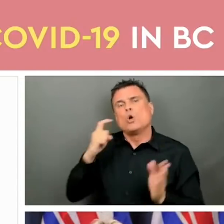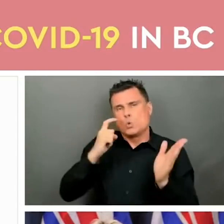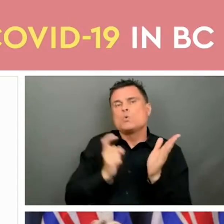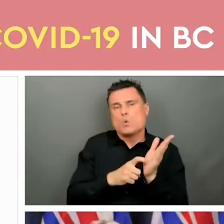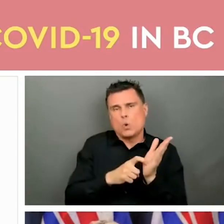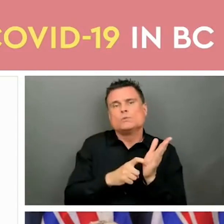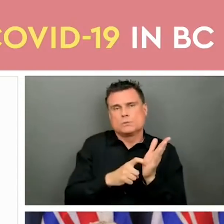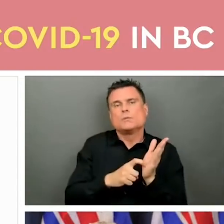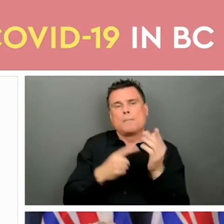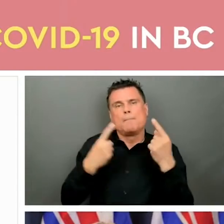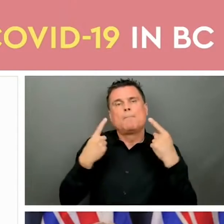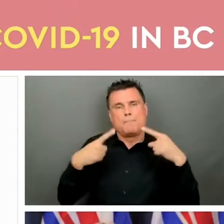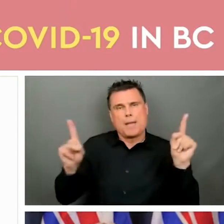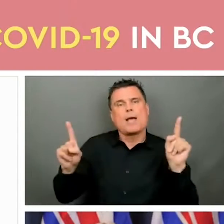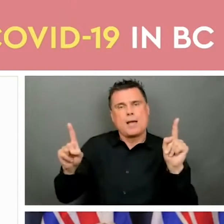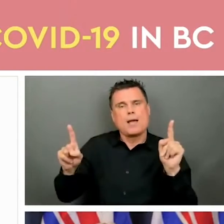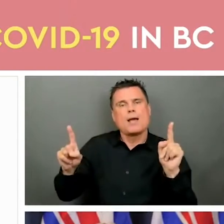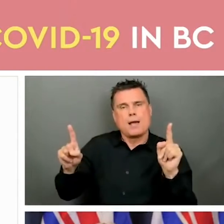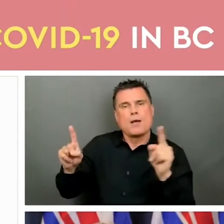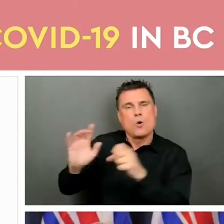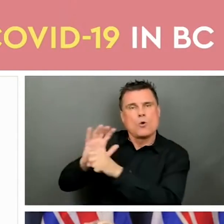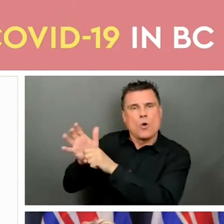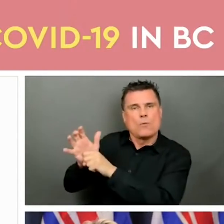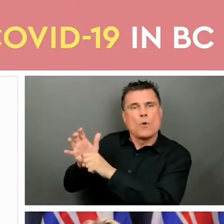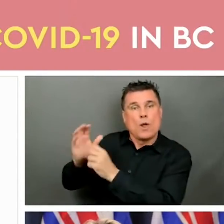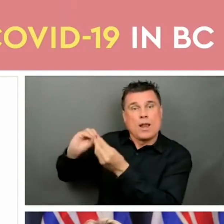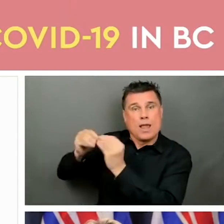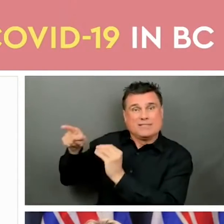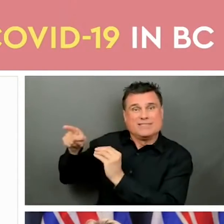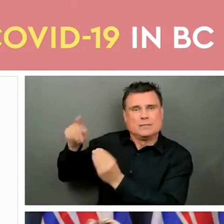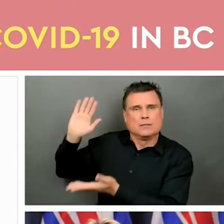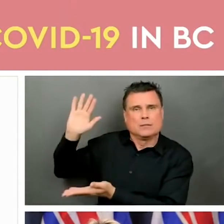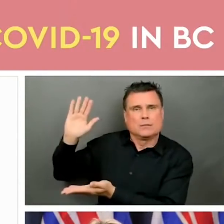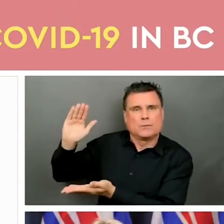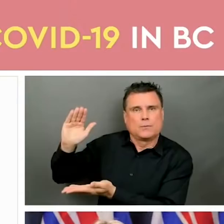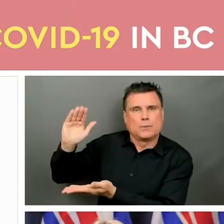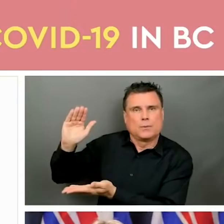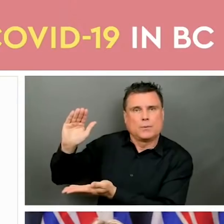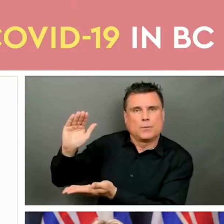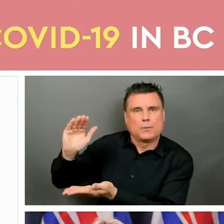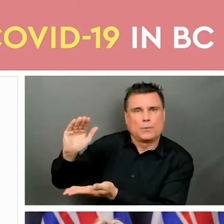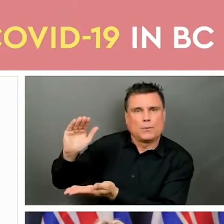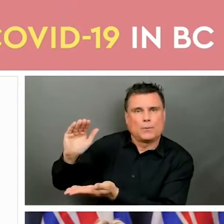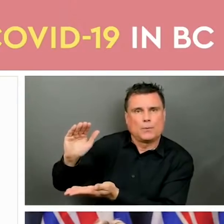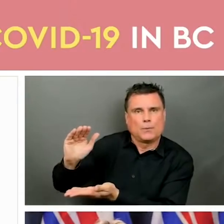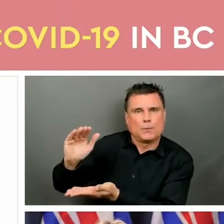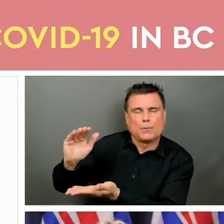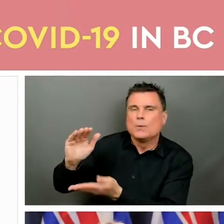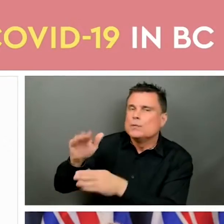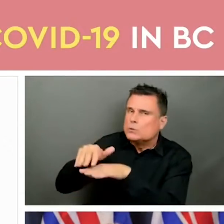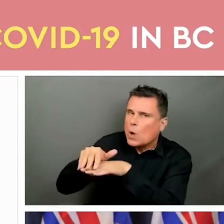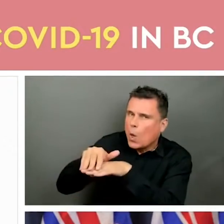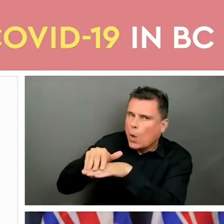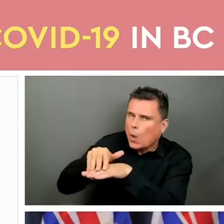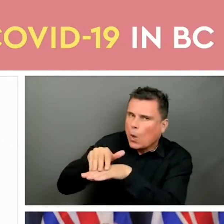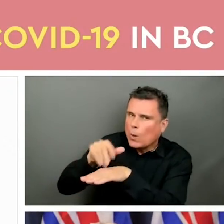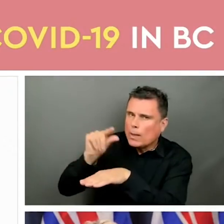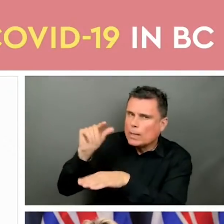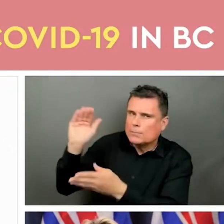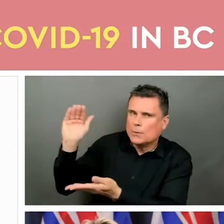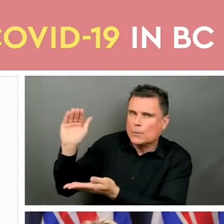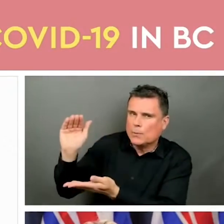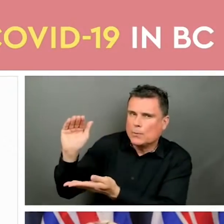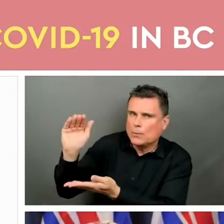those most at risk, people over age 65. And we have seen that as well with some of the data I've presented from here in British